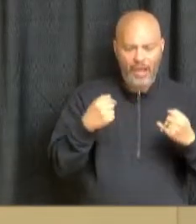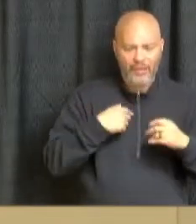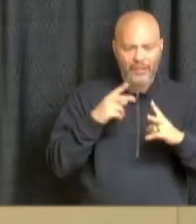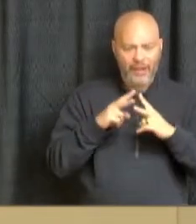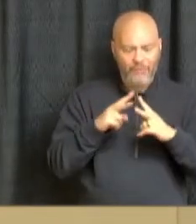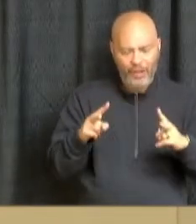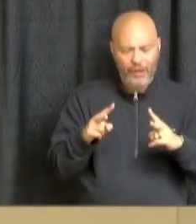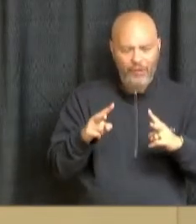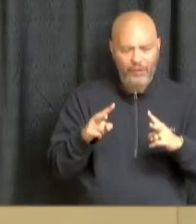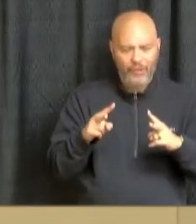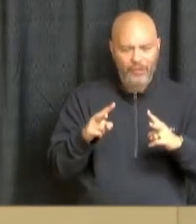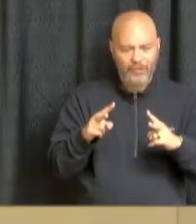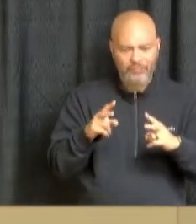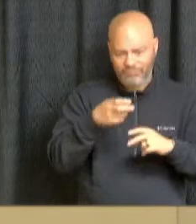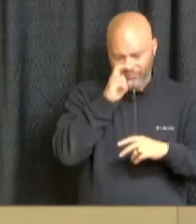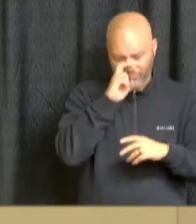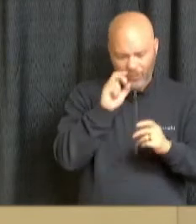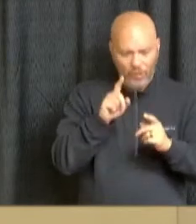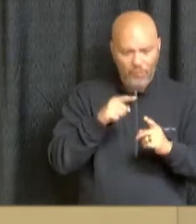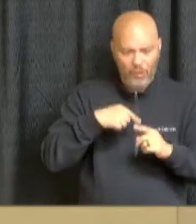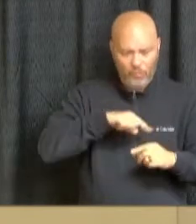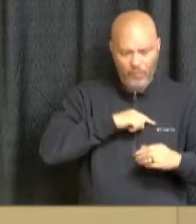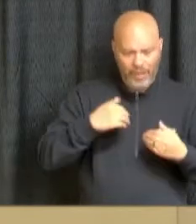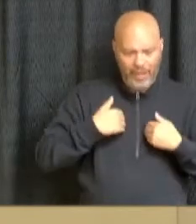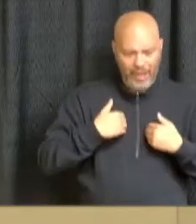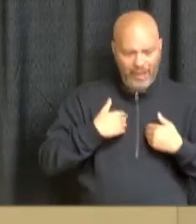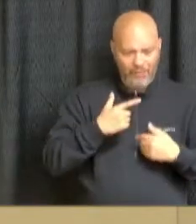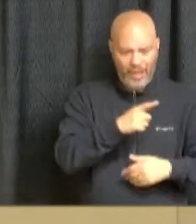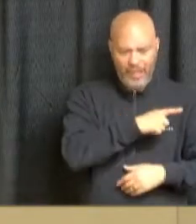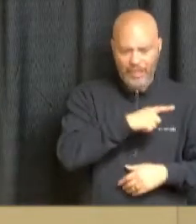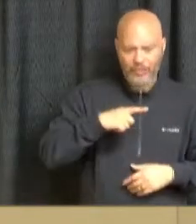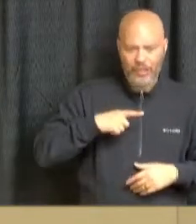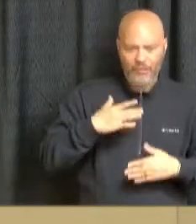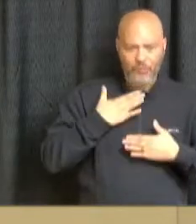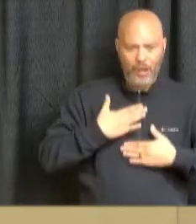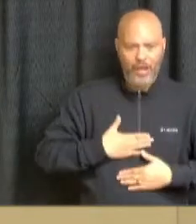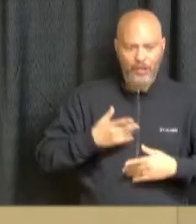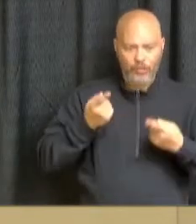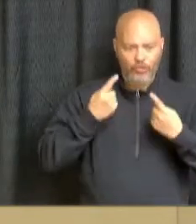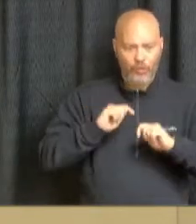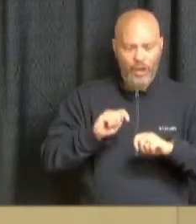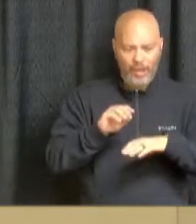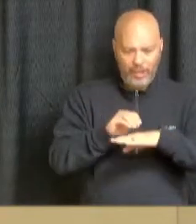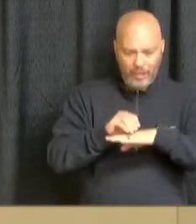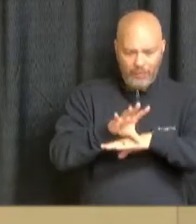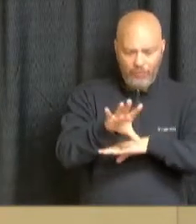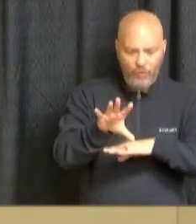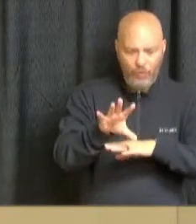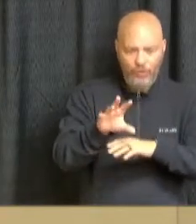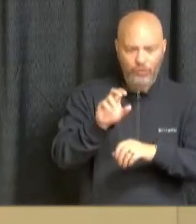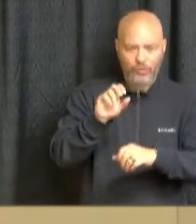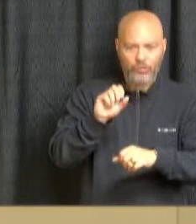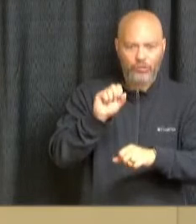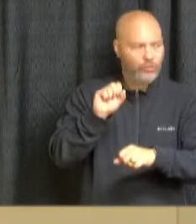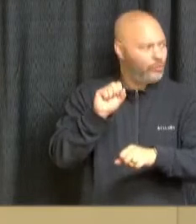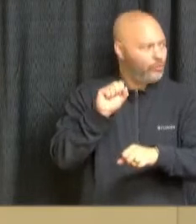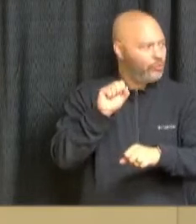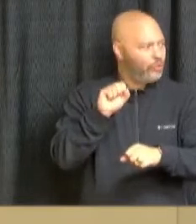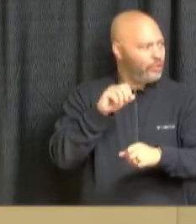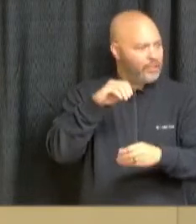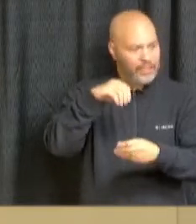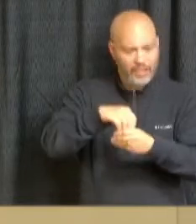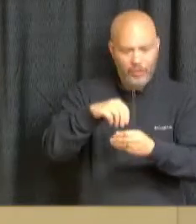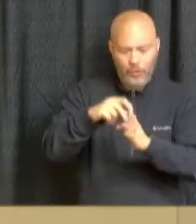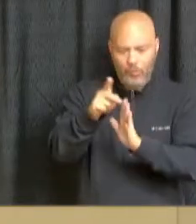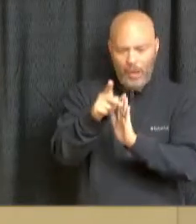so fond of. Here we have a legislative body that is attempting to influence the internal policies